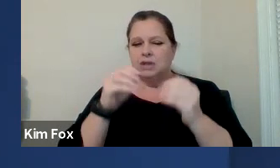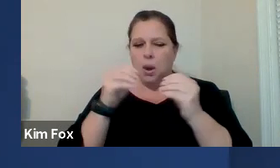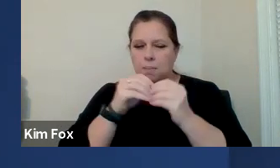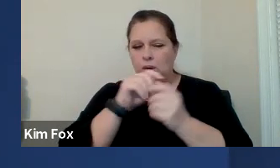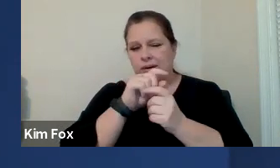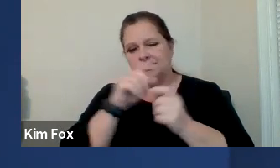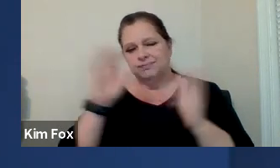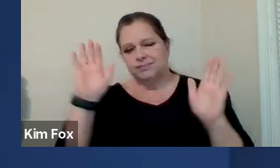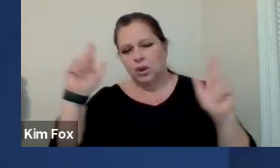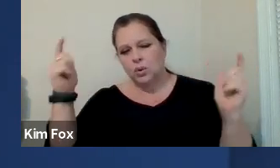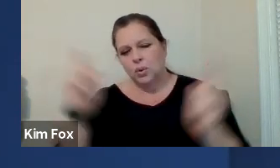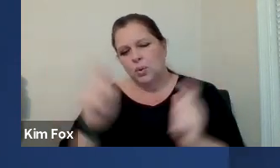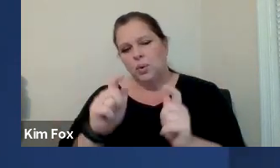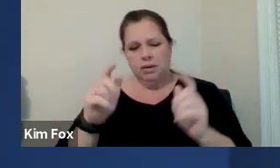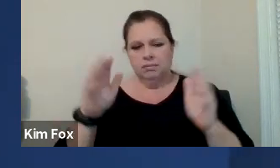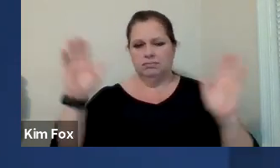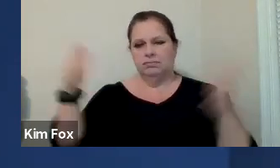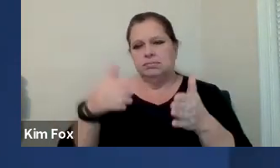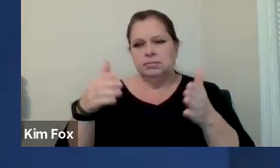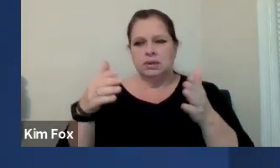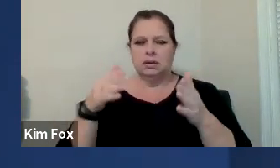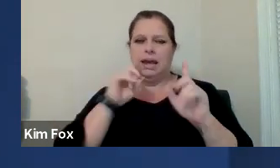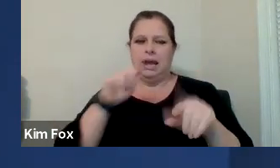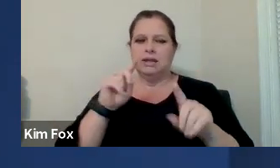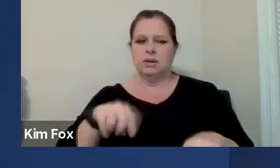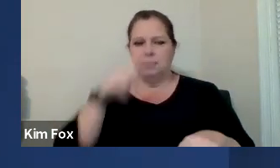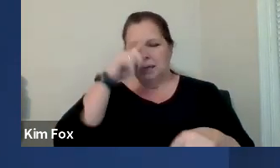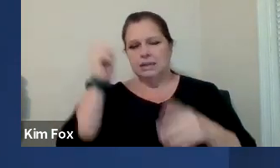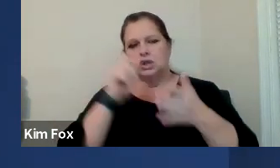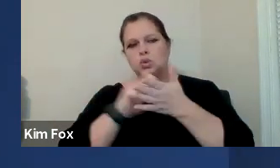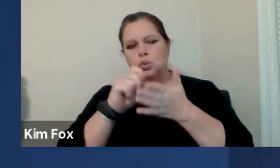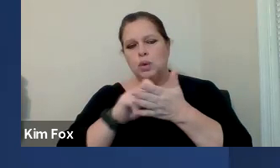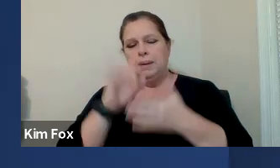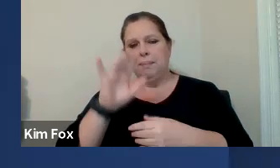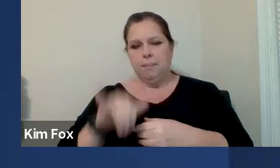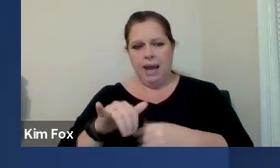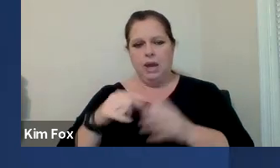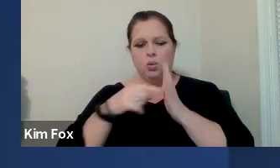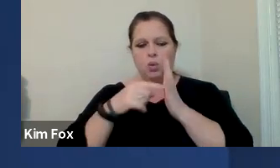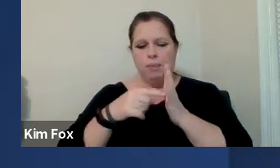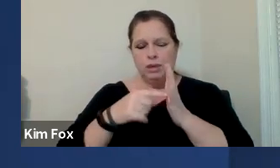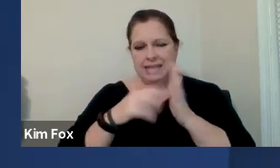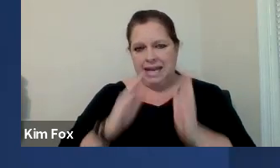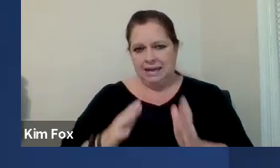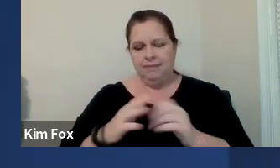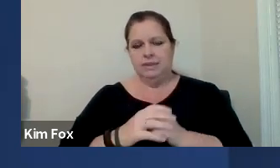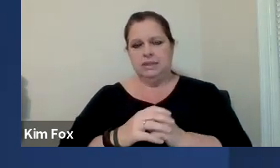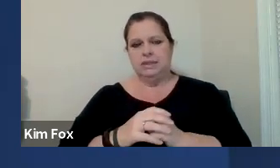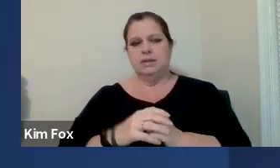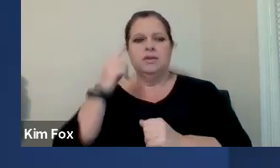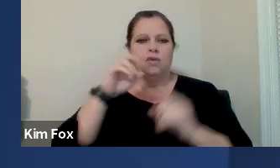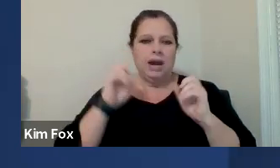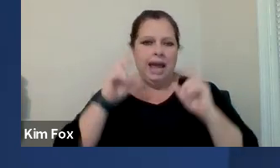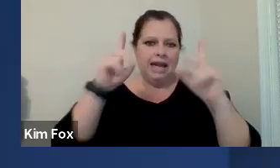refined answers because it's written actually by representatives for